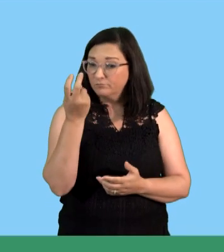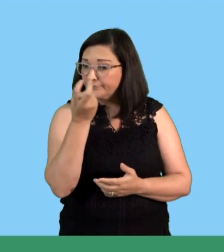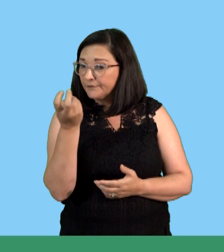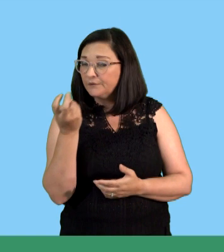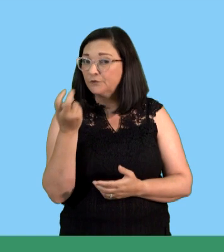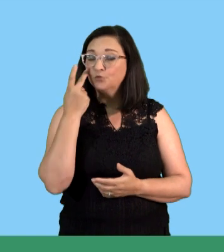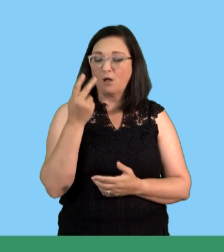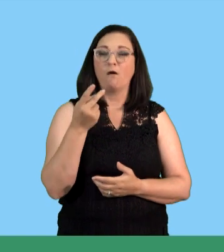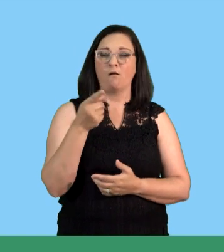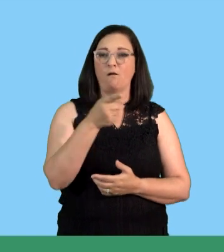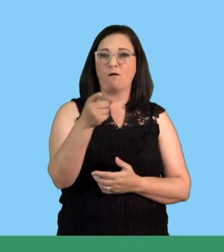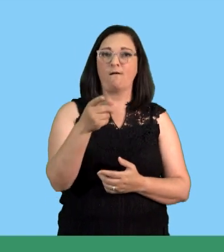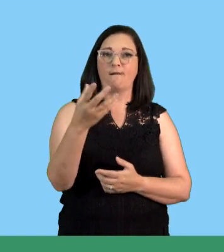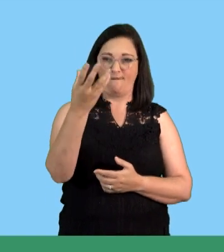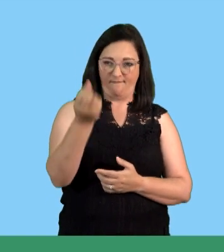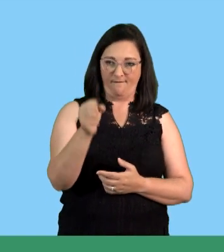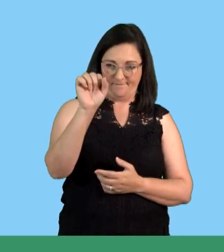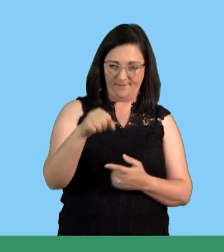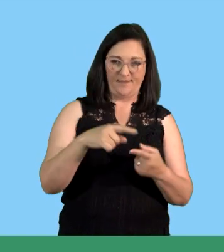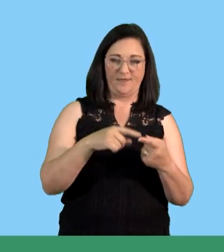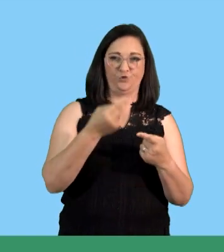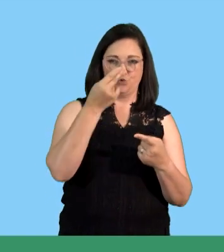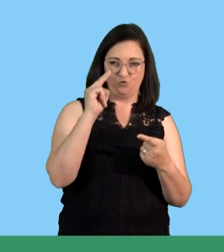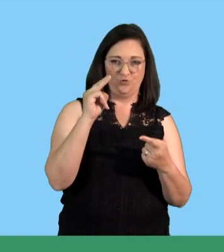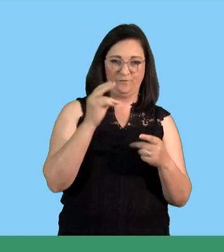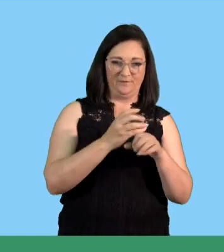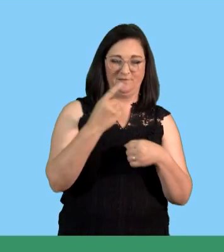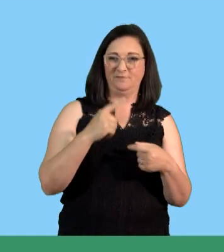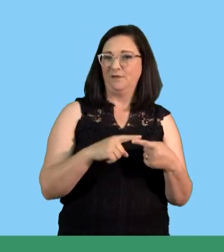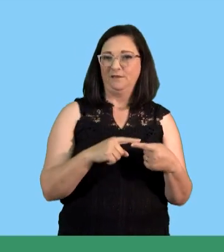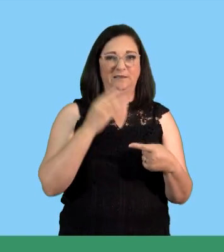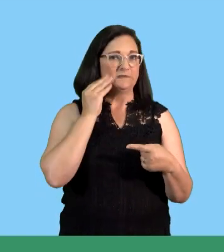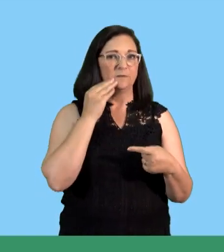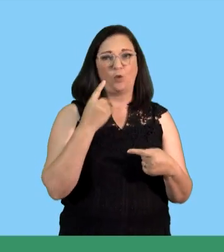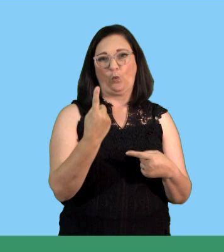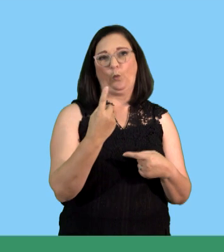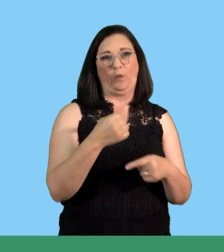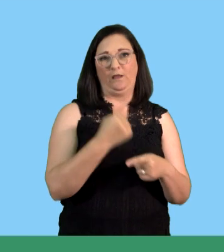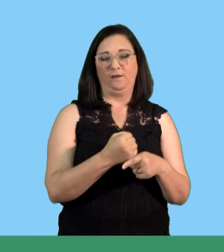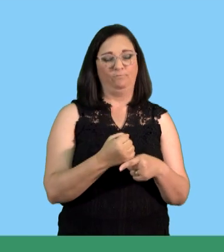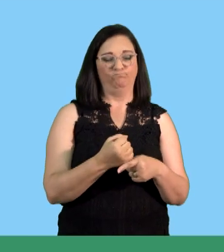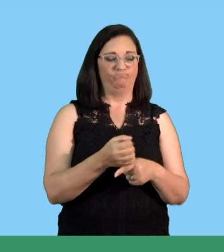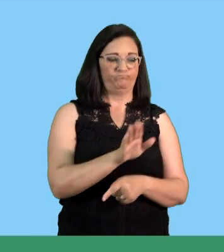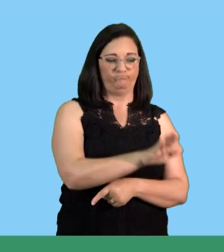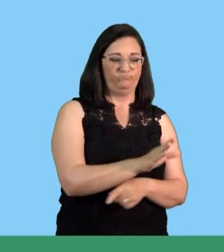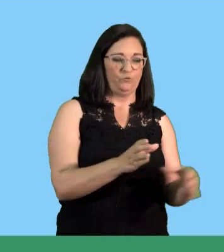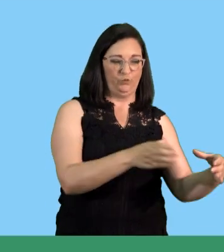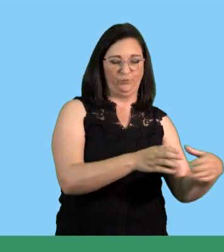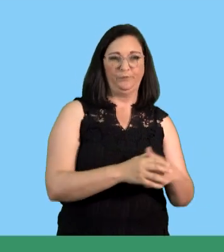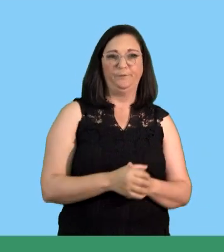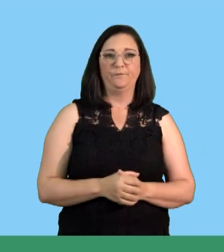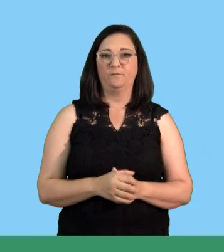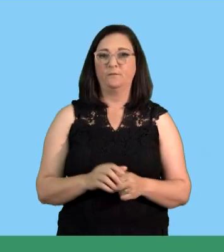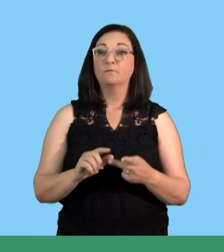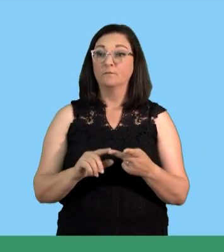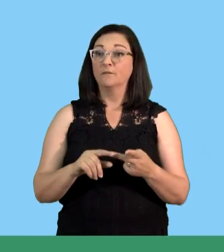the rest. We are screening to say, okay, you've got a university degree, but you only have 1 year experience. We put you aside. You are fresh